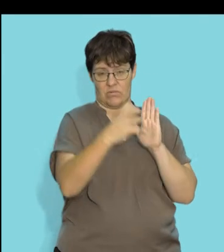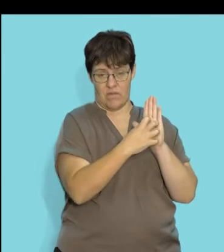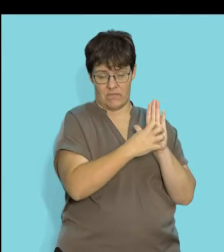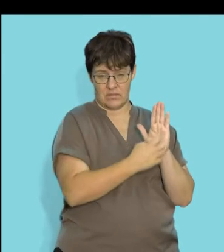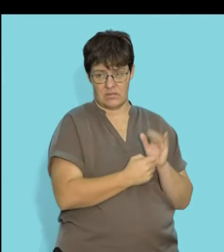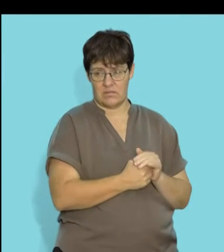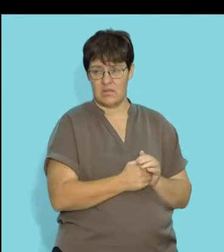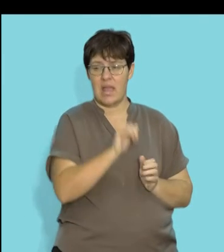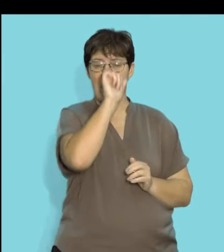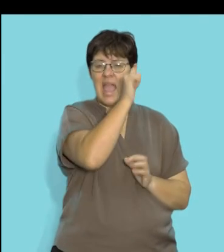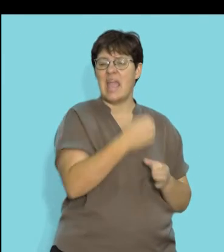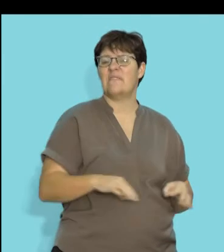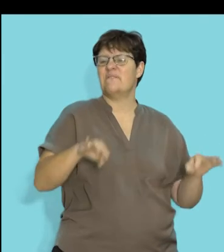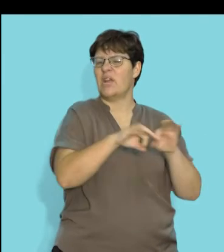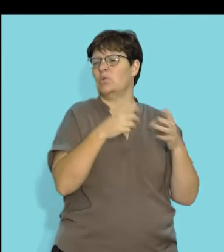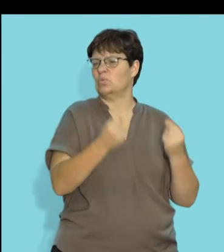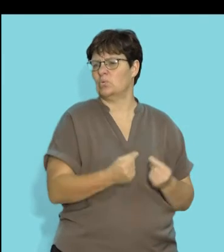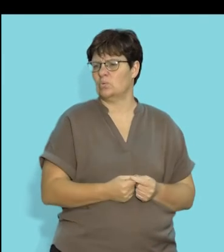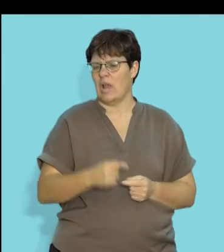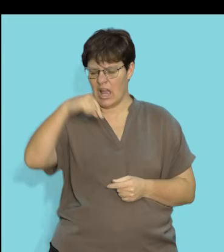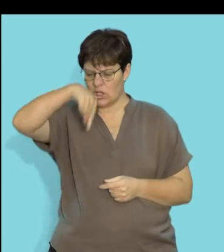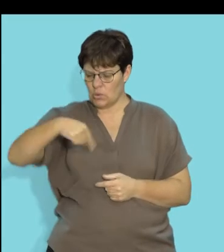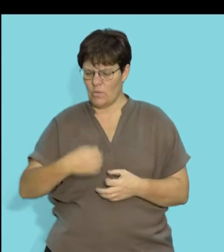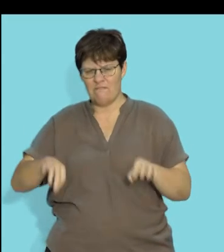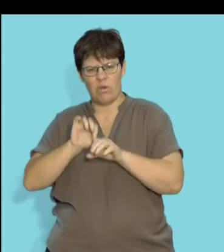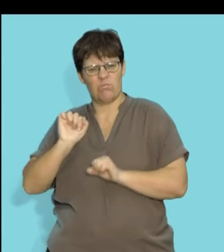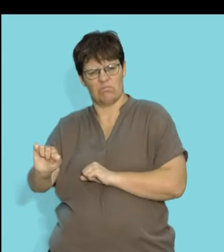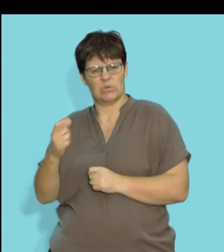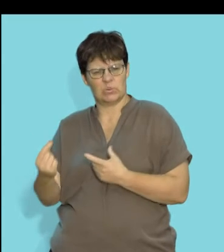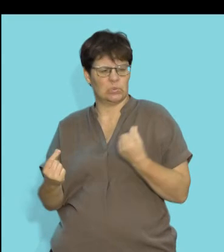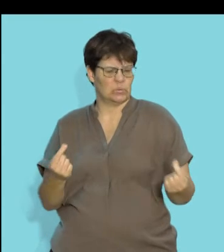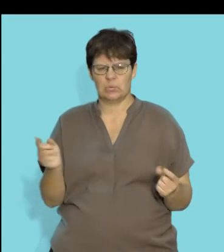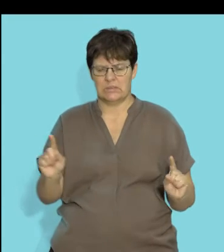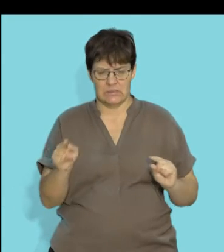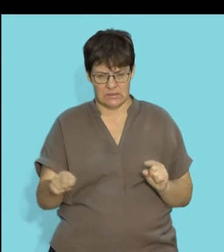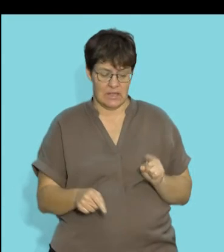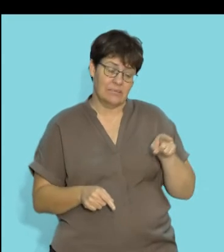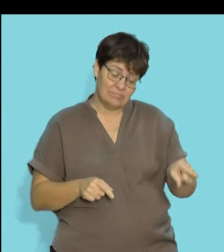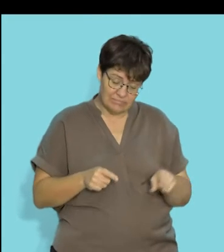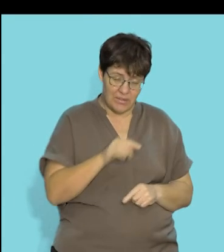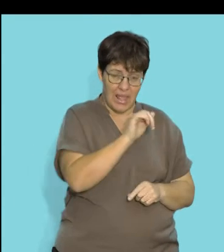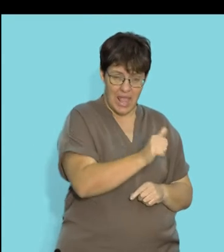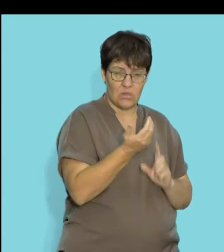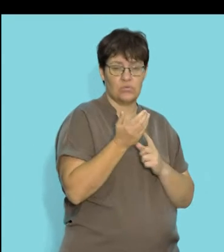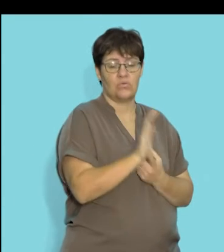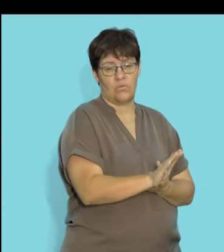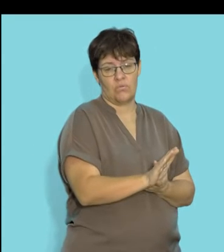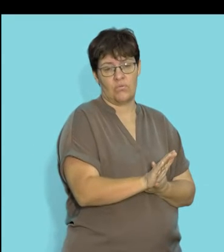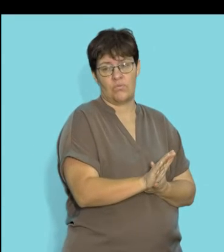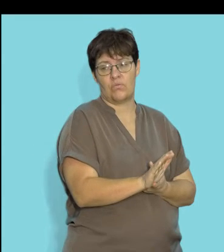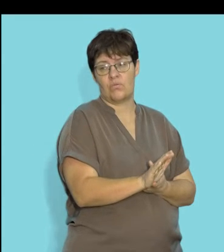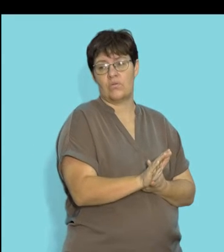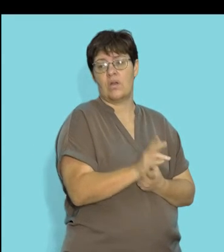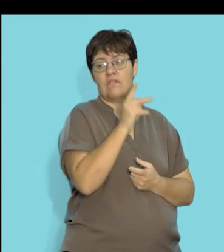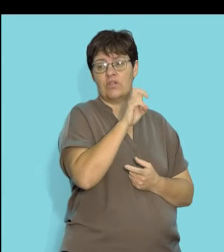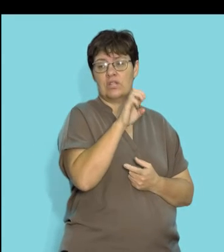exponential graph, what does the a value do and what does the q value do, right? So firstly, the a shows